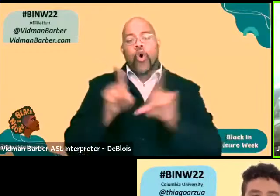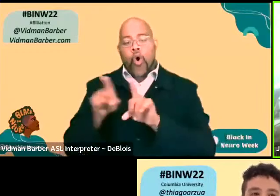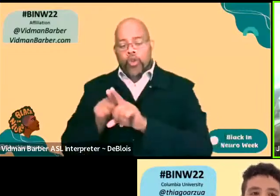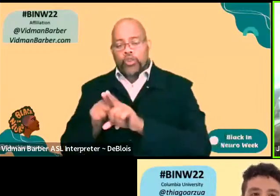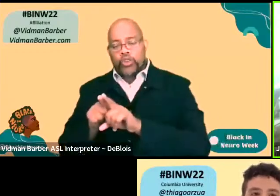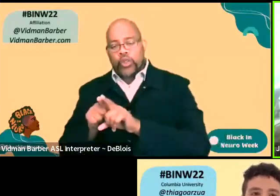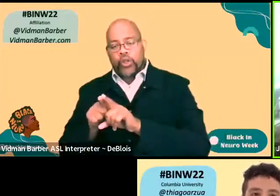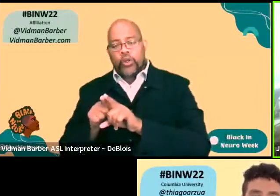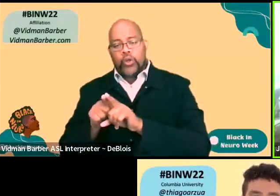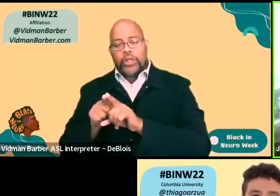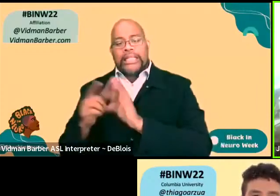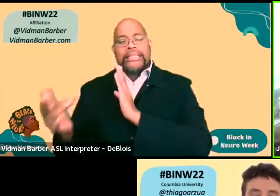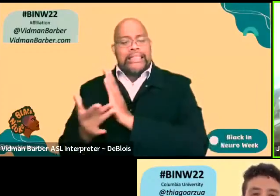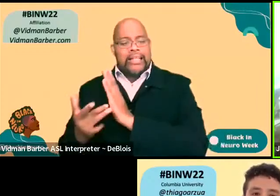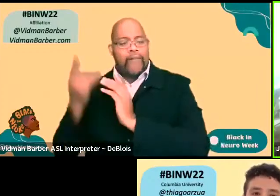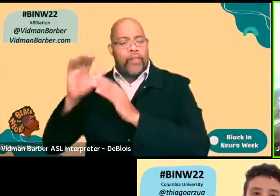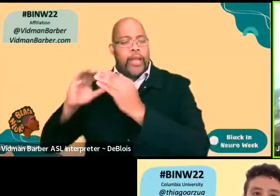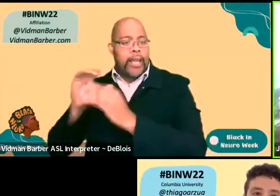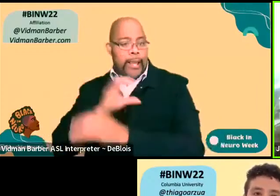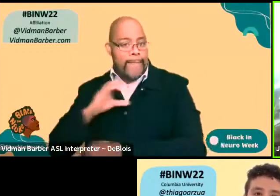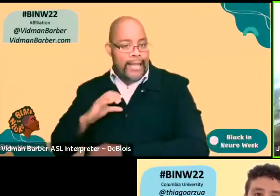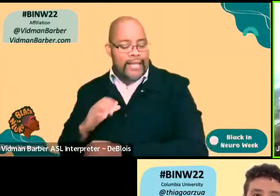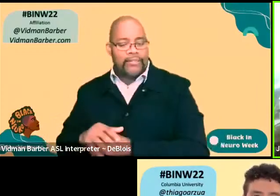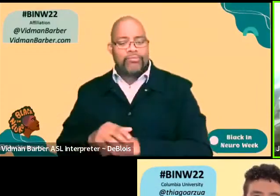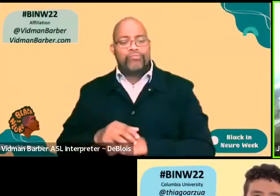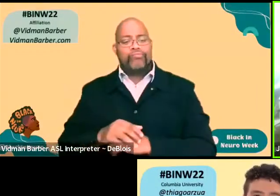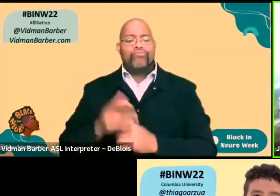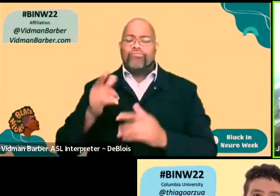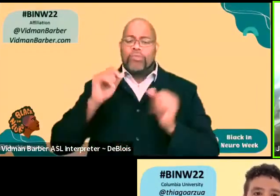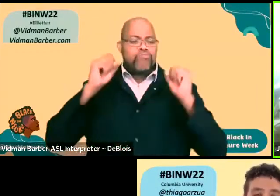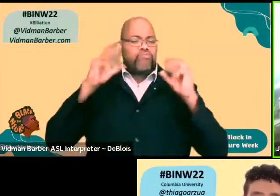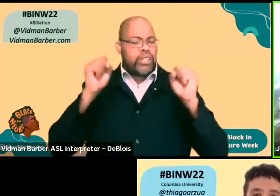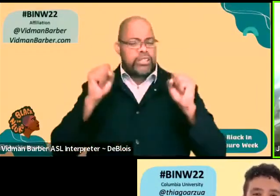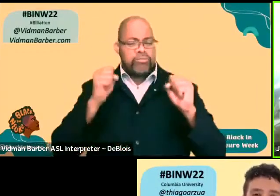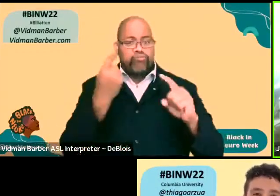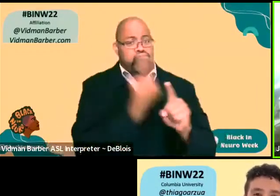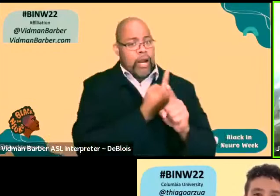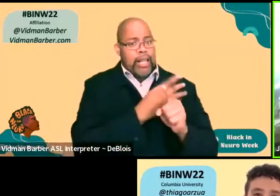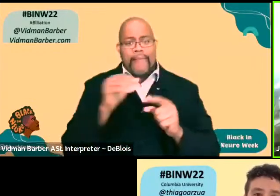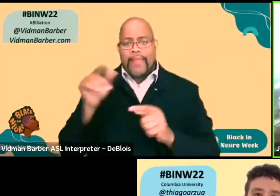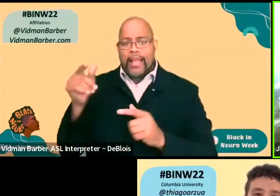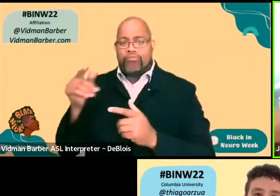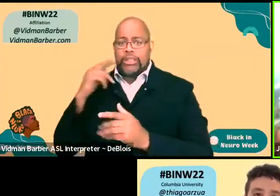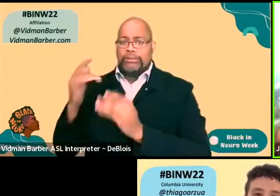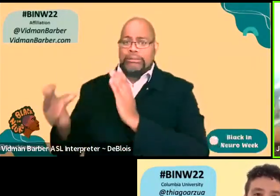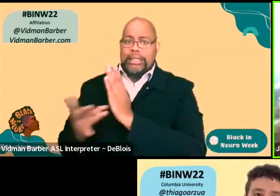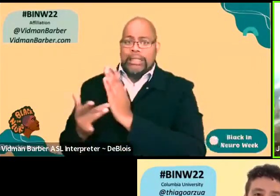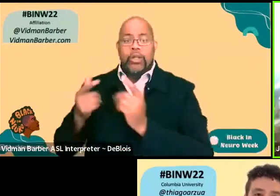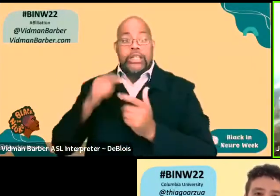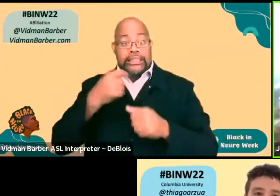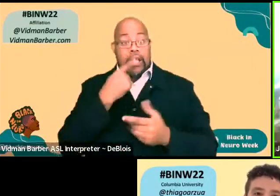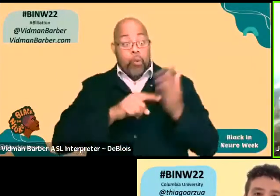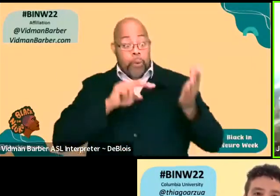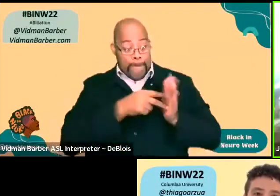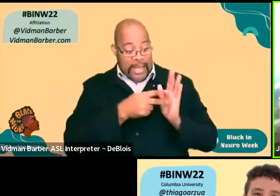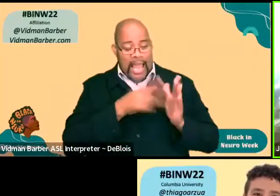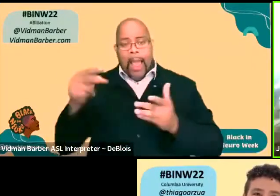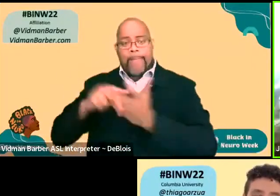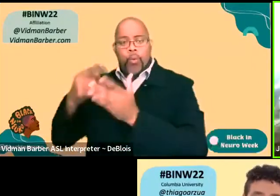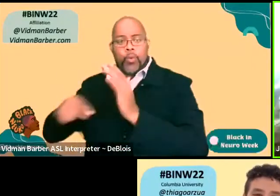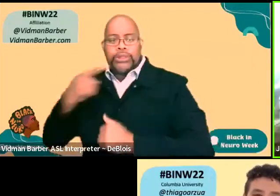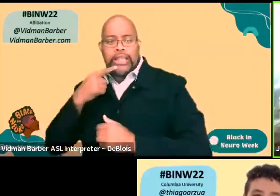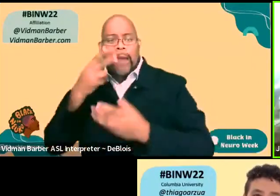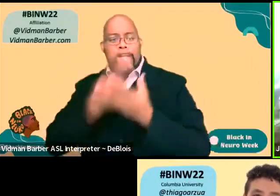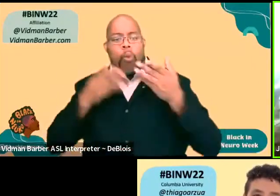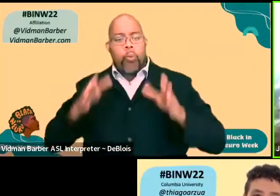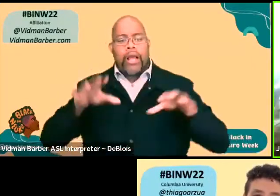a technical one for their committee. It's brilliant. It's brilliant because then you can say what you mean and mean what you say in both